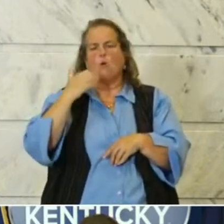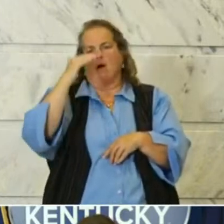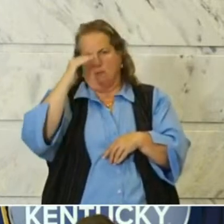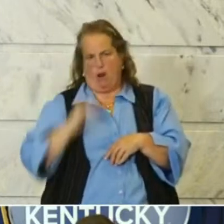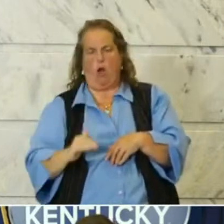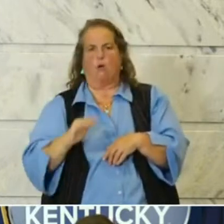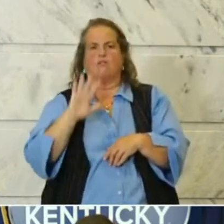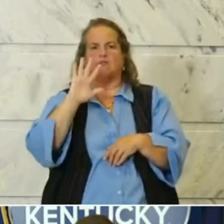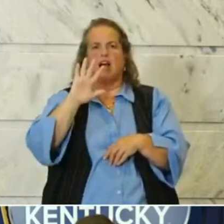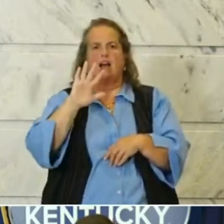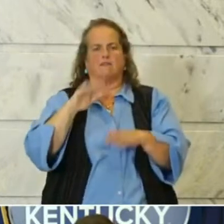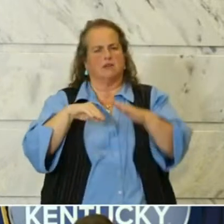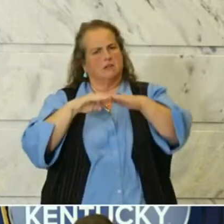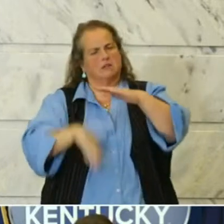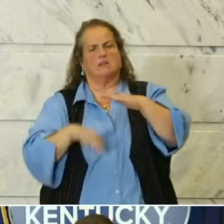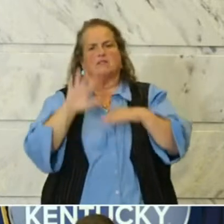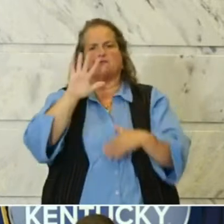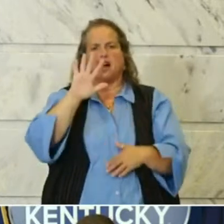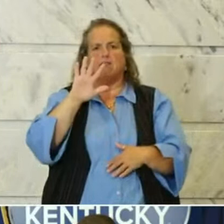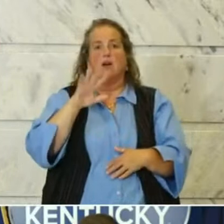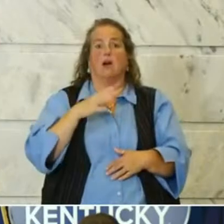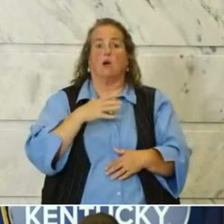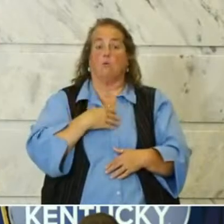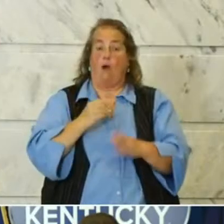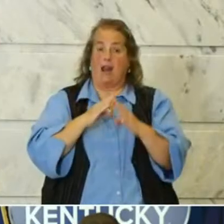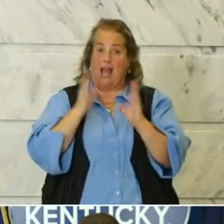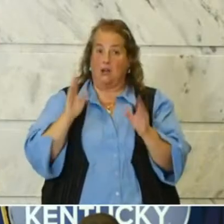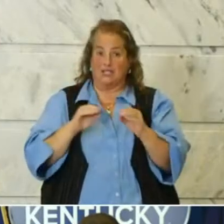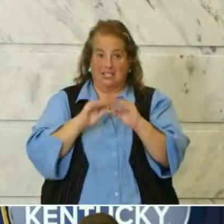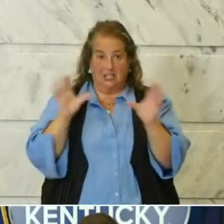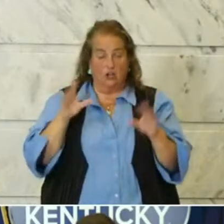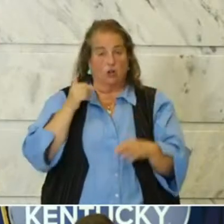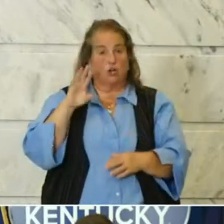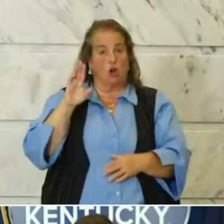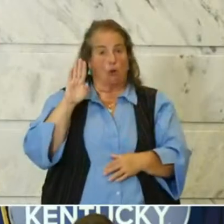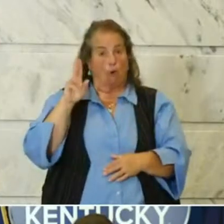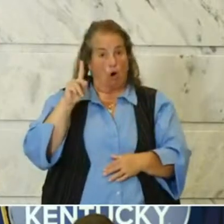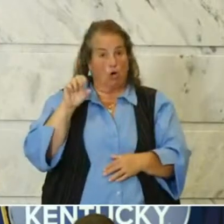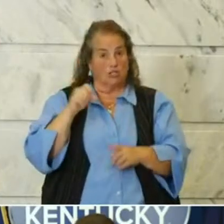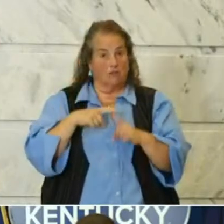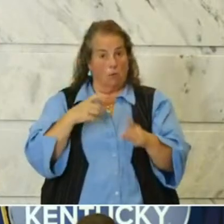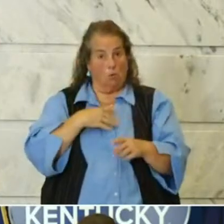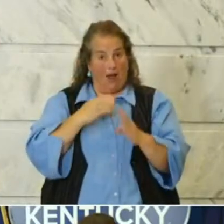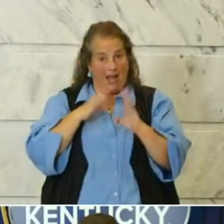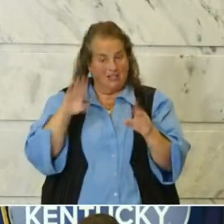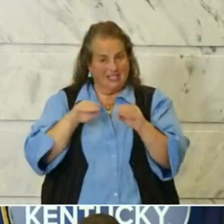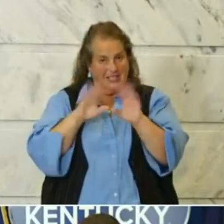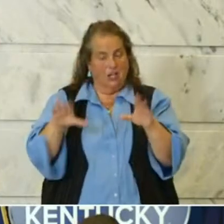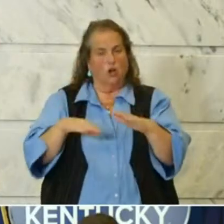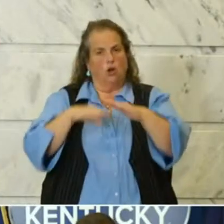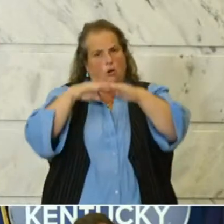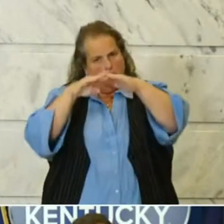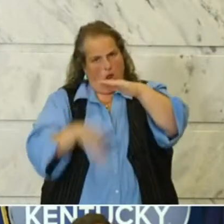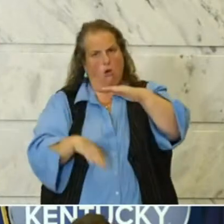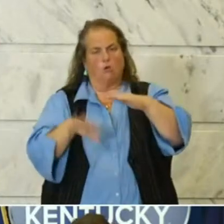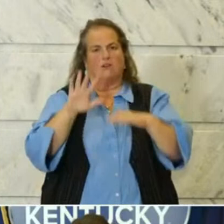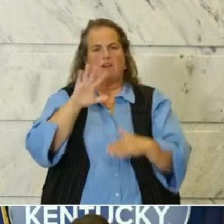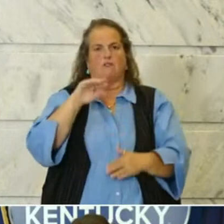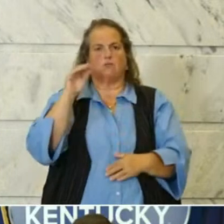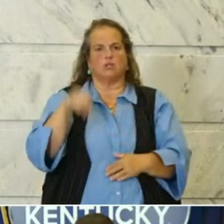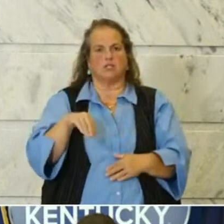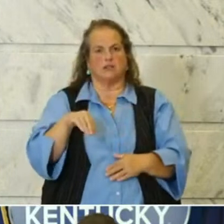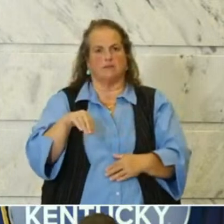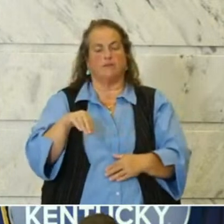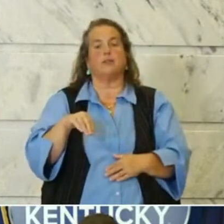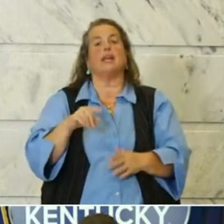5. The White House has been very clear, Dr. Birx has been very clear, that to get it below that requires